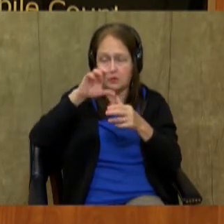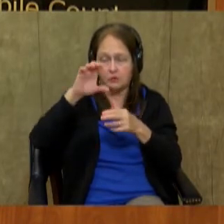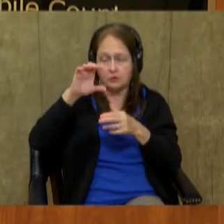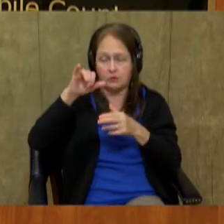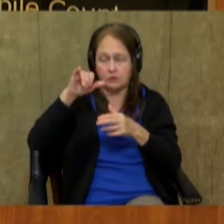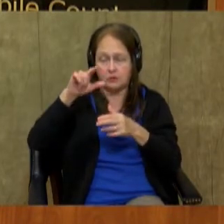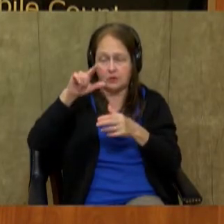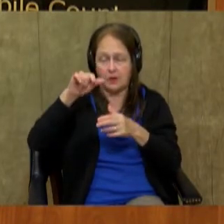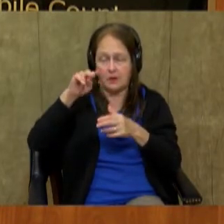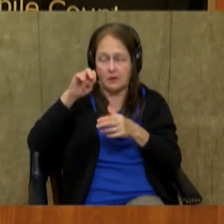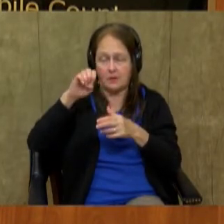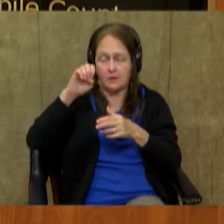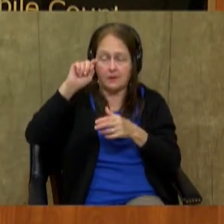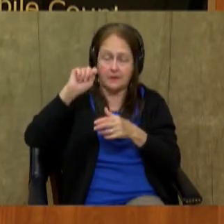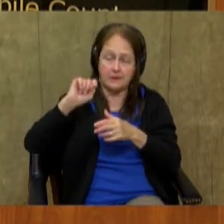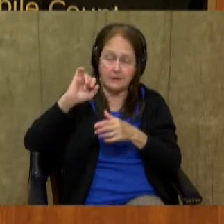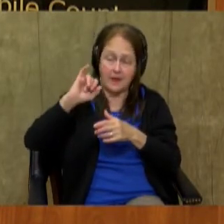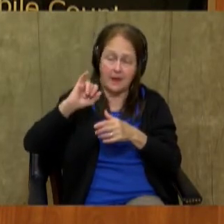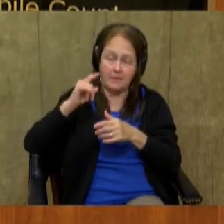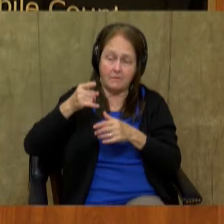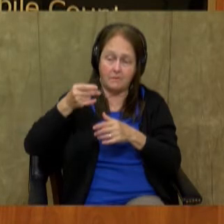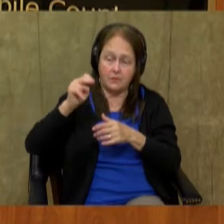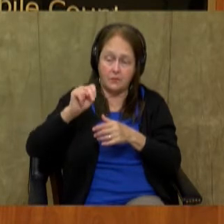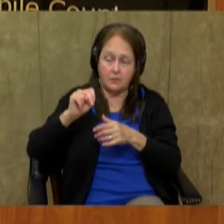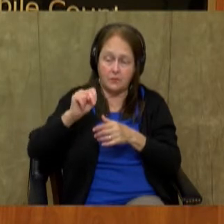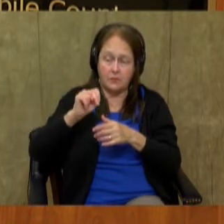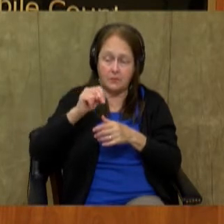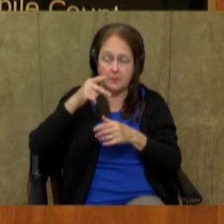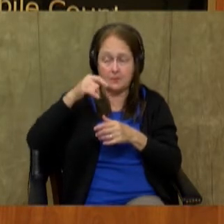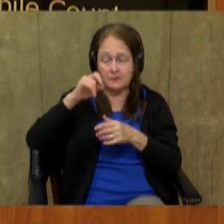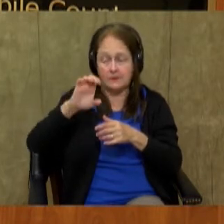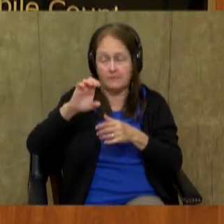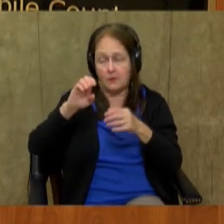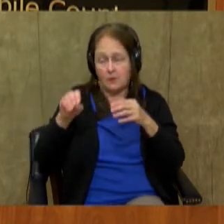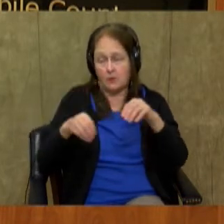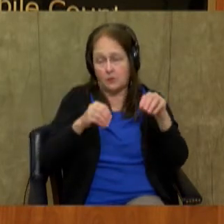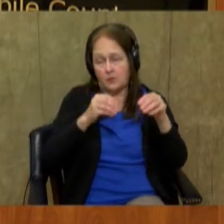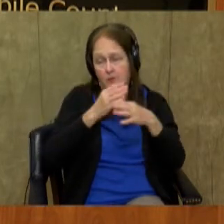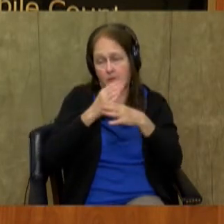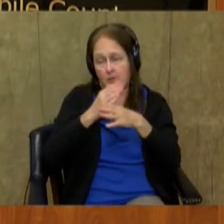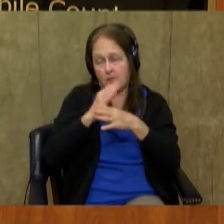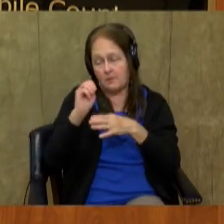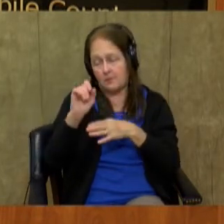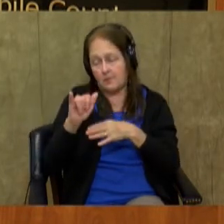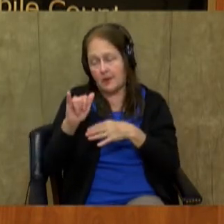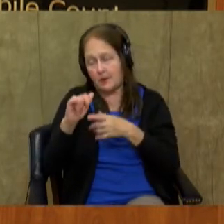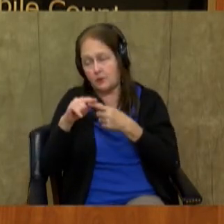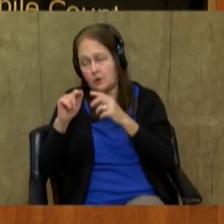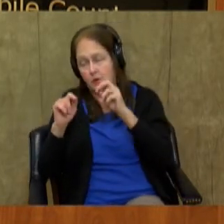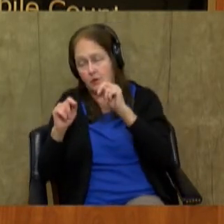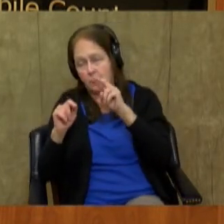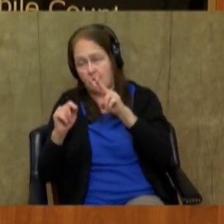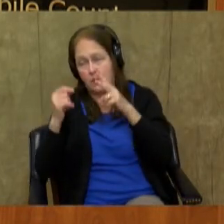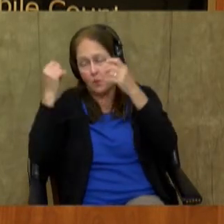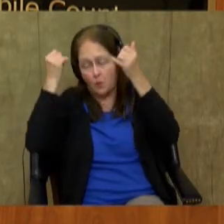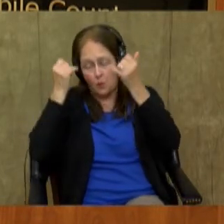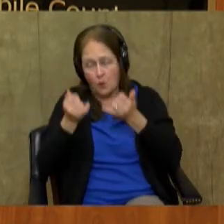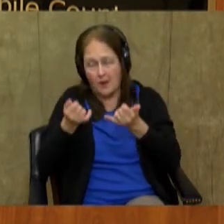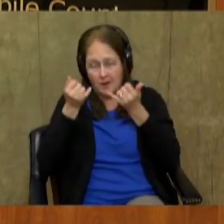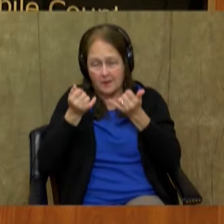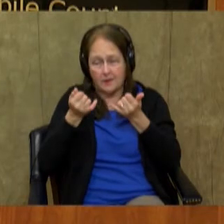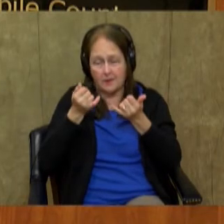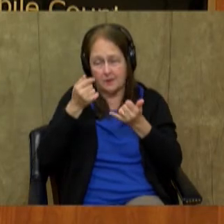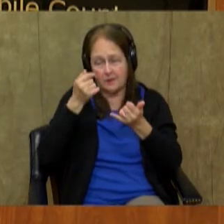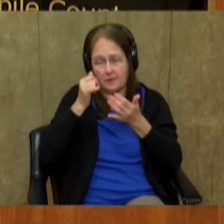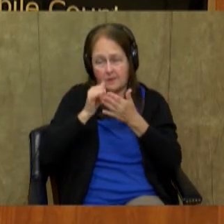in the Indian Ocean, typhoons is what they're called in the Pacific Ocean. These happen between the months of May and November. In fact, right now,